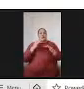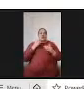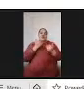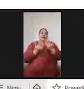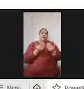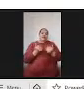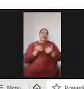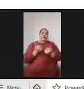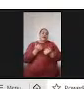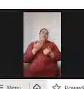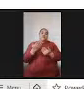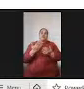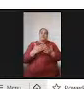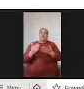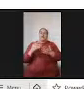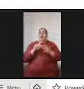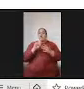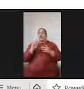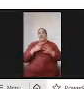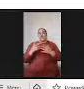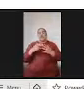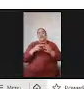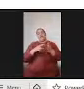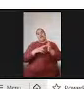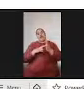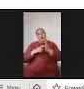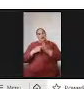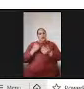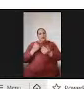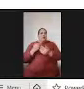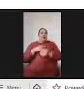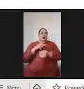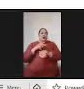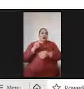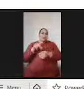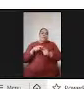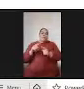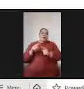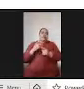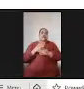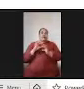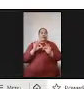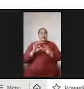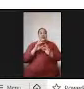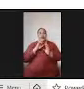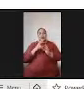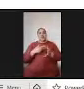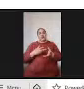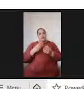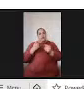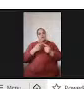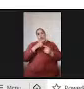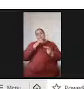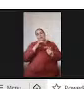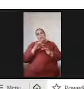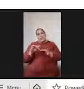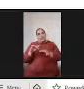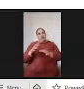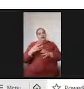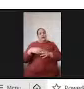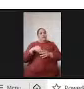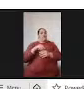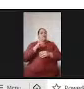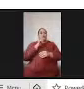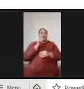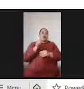petitions and to submit questions and requests to MPs. And we sometimes get those requests from members of the public. I'm not sure if